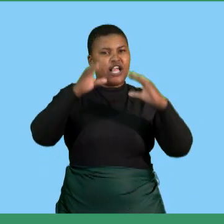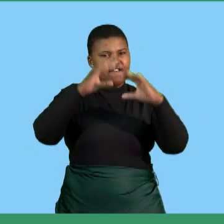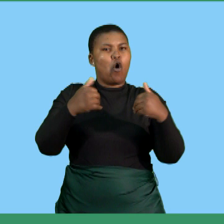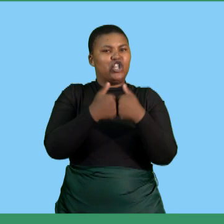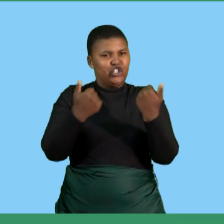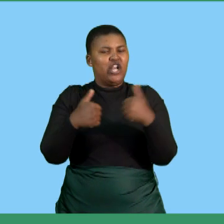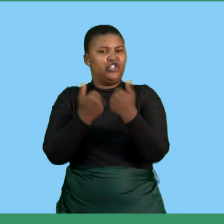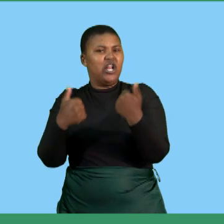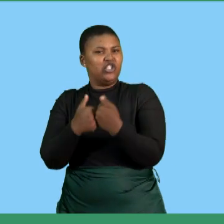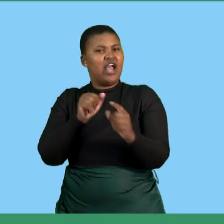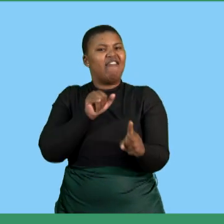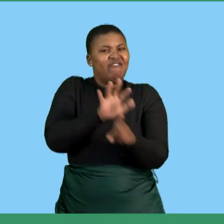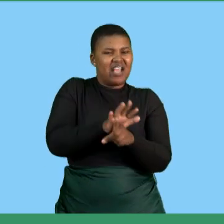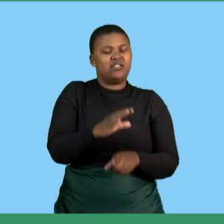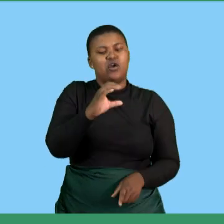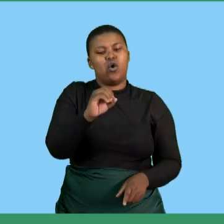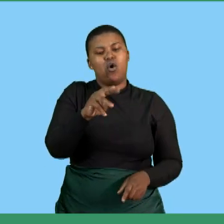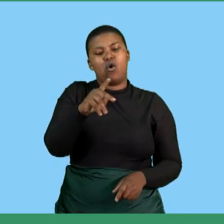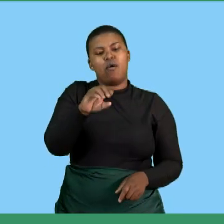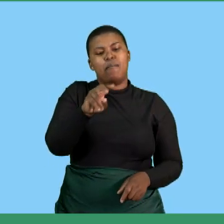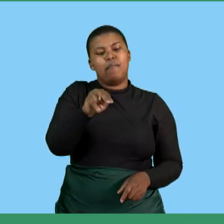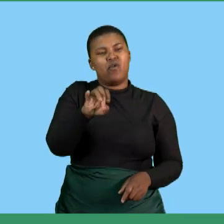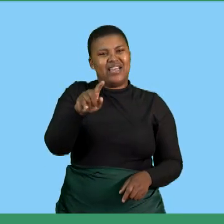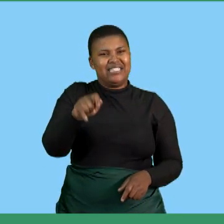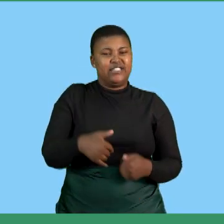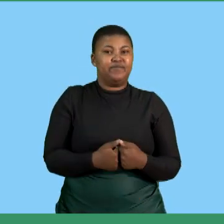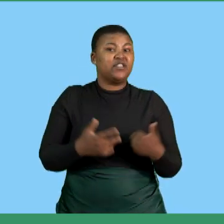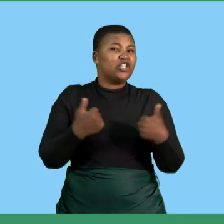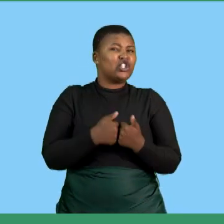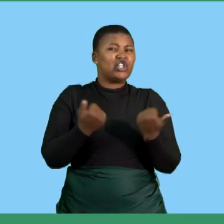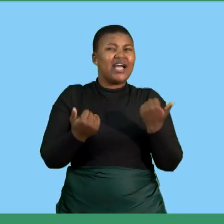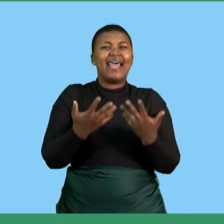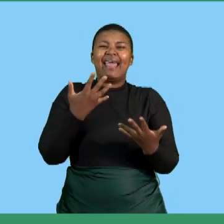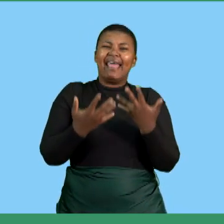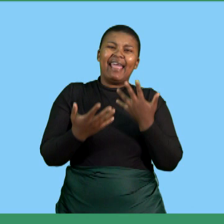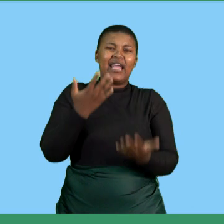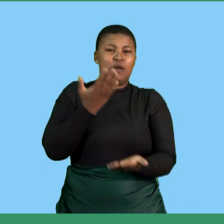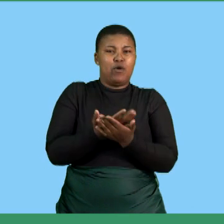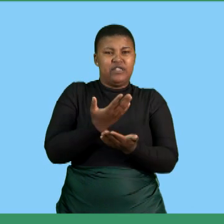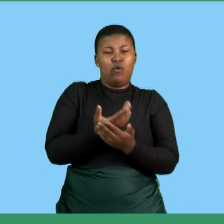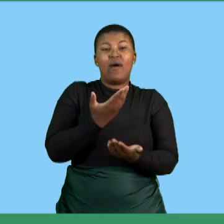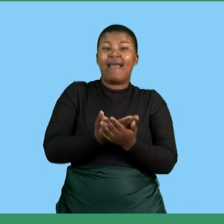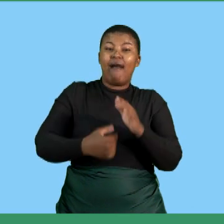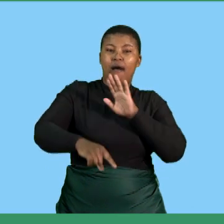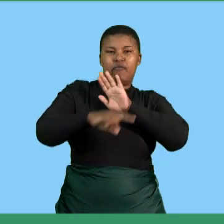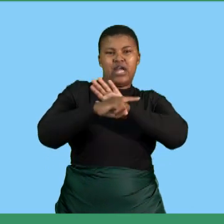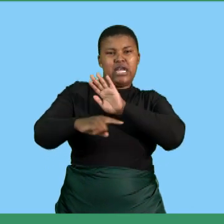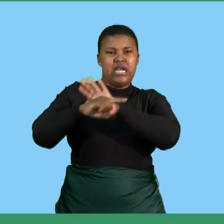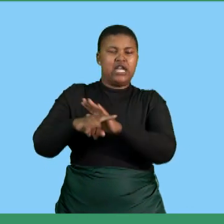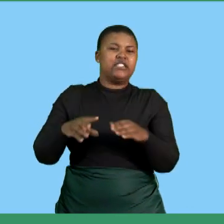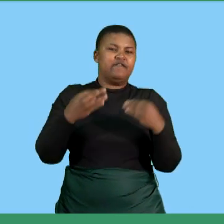focusing on the challenges posed by the components. So a challenge is any possible occurrence that might have